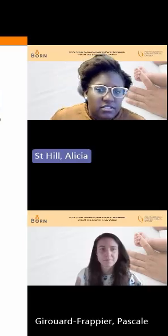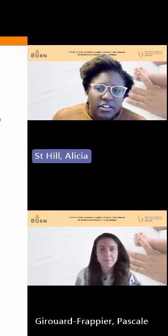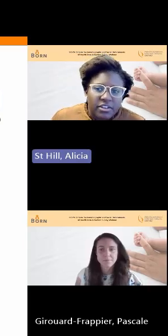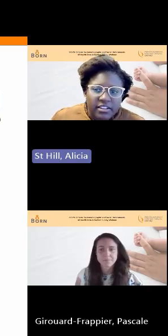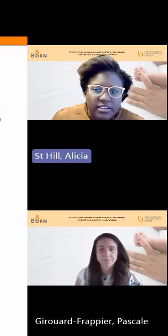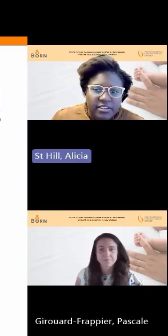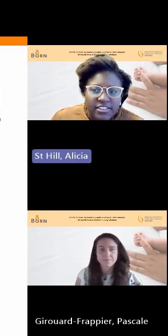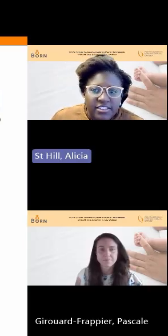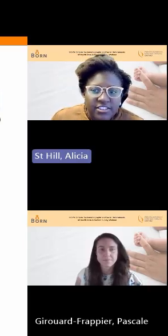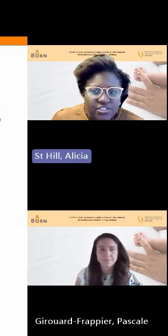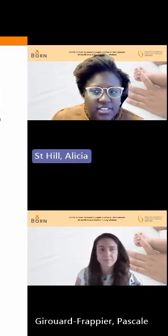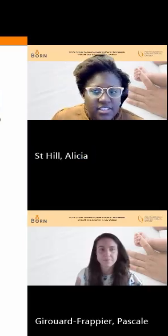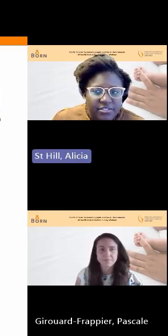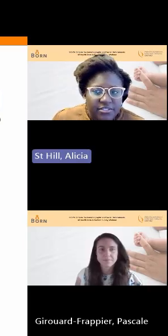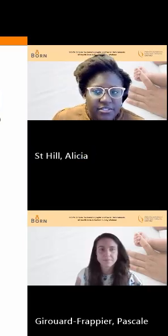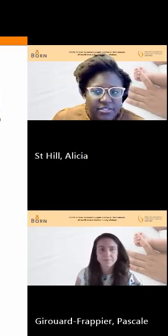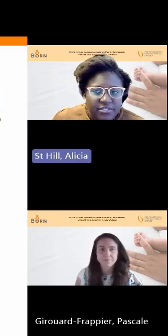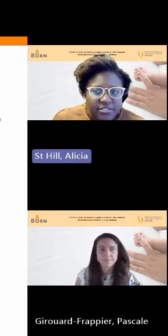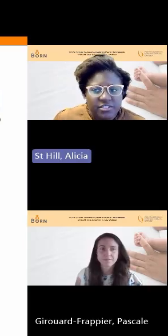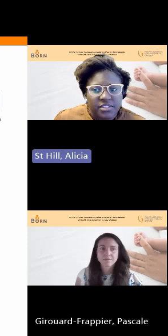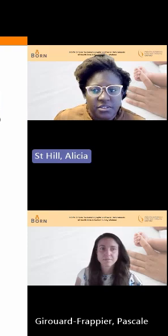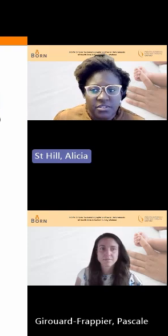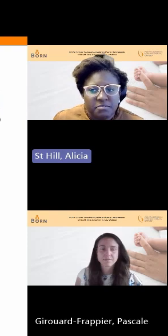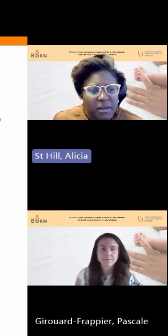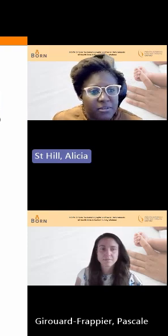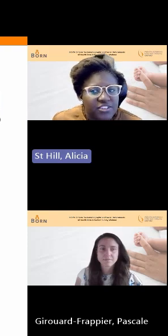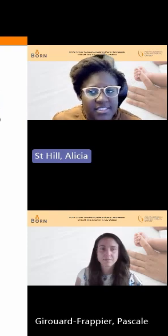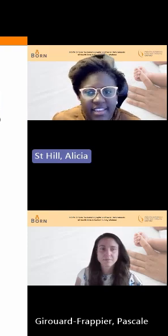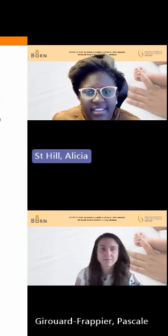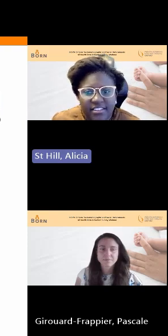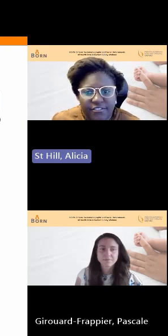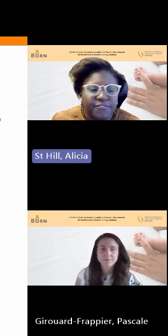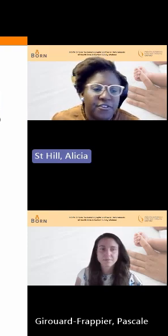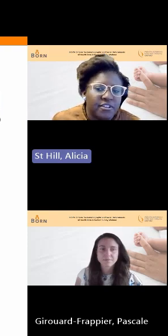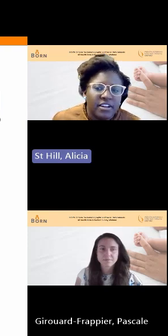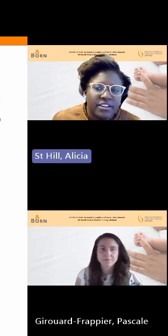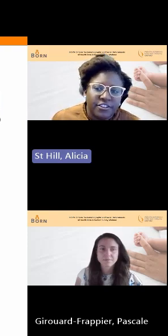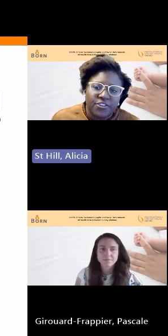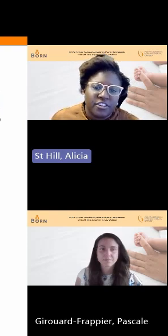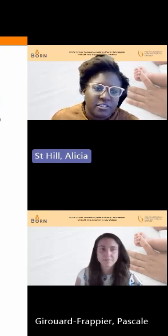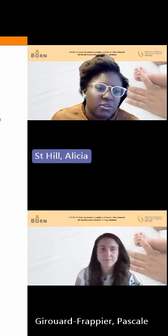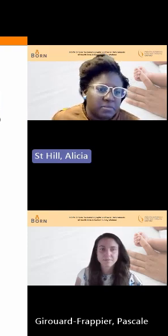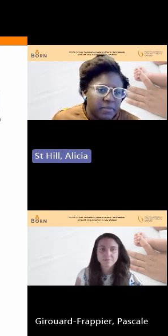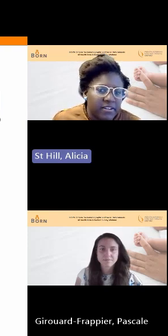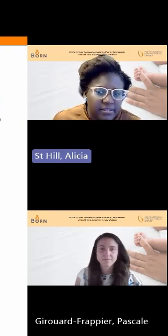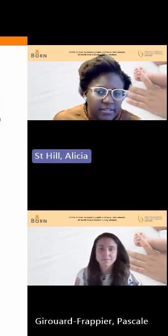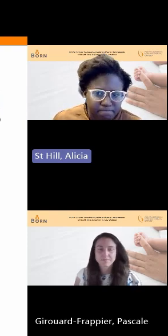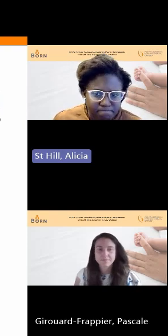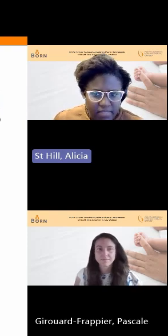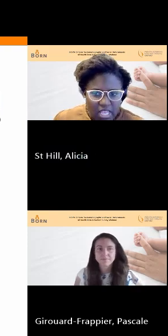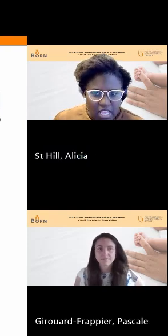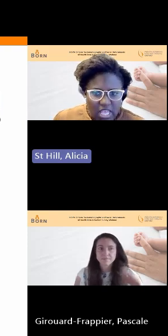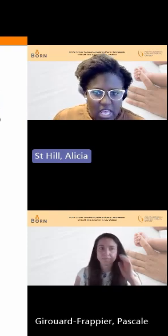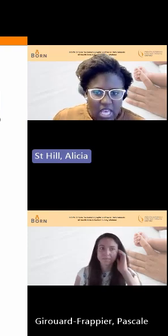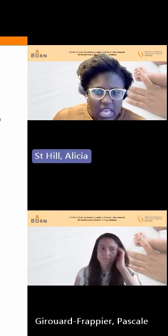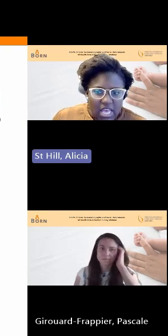Researchers, including clinical and social science researchers, also use published insights to further explore disparities.